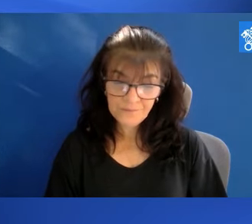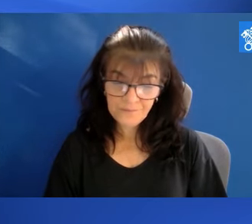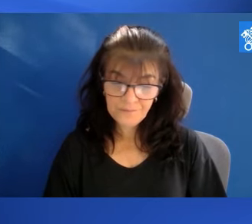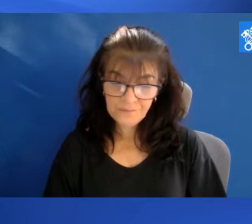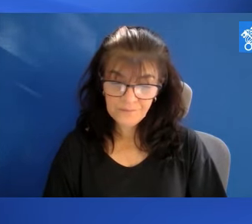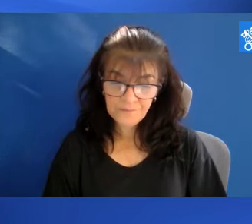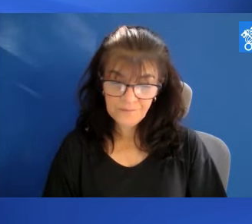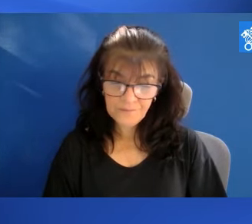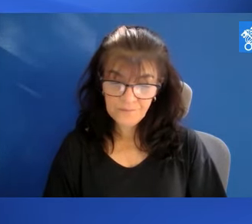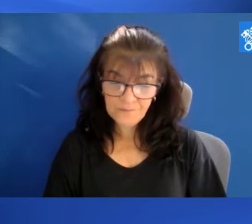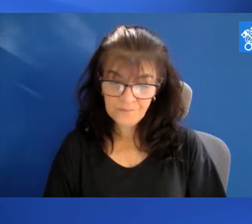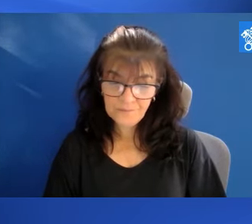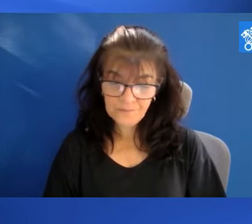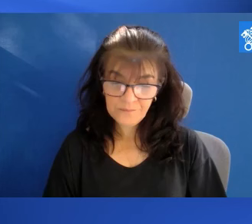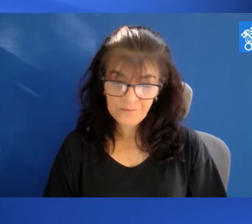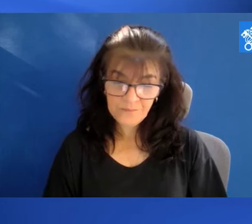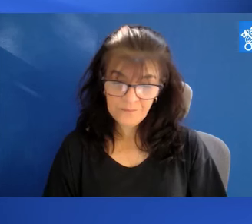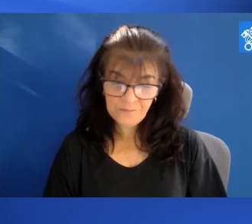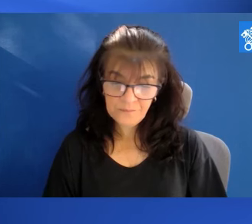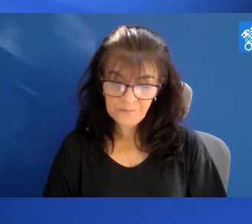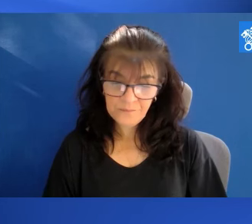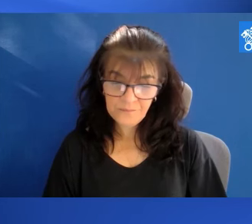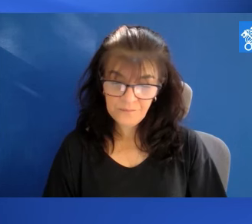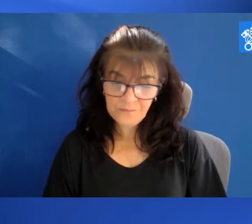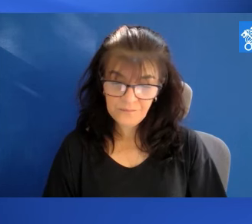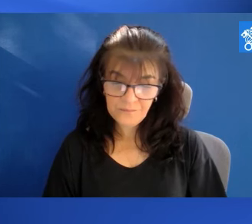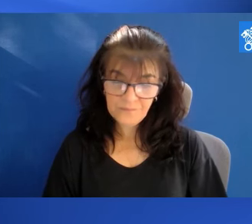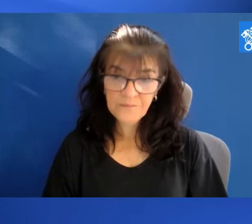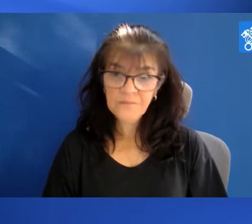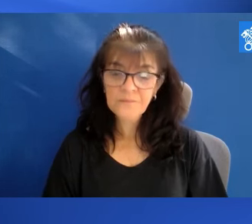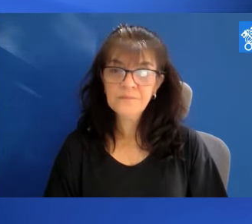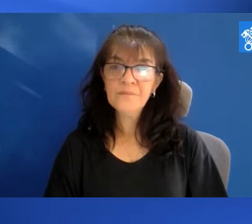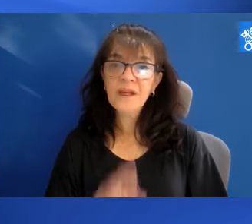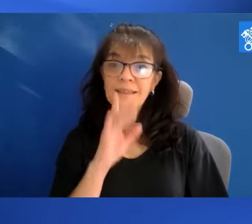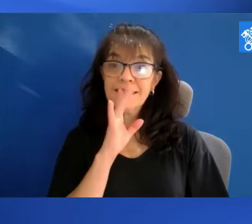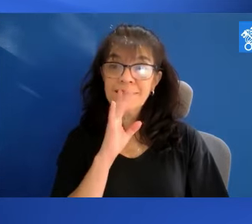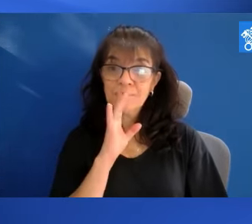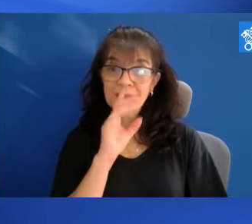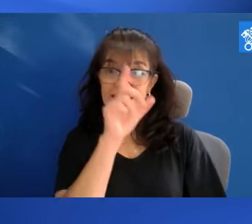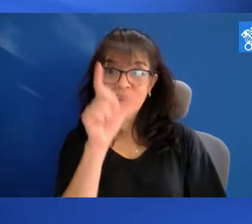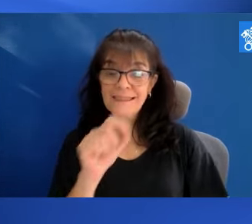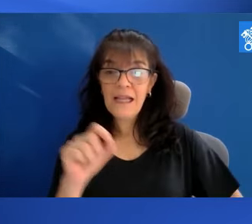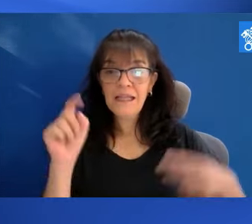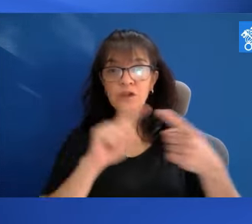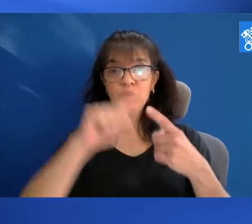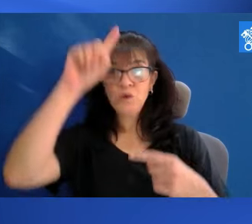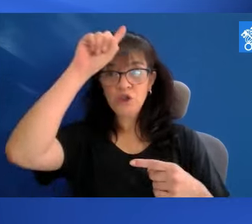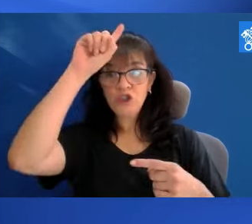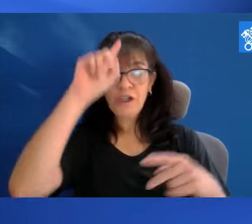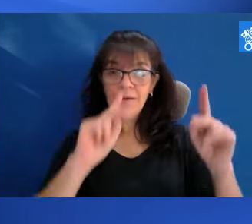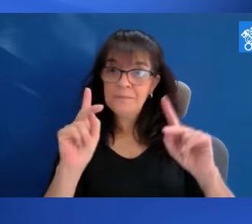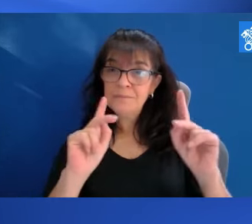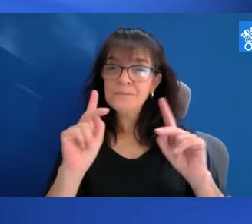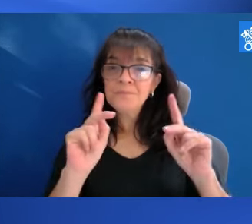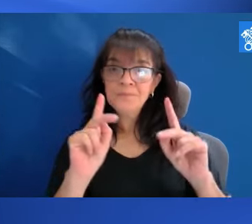auf Italienisch an die deutschsprachigen Gläubigen. Cari fratelli e sorelle di lingua tedesca, in questo mese dedicato